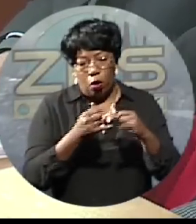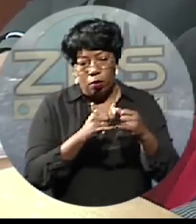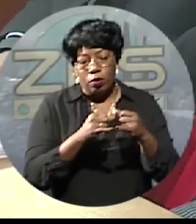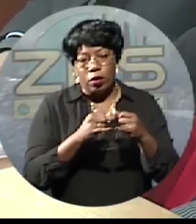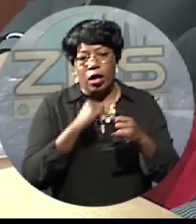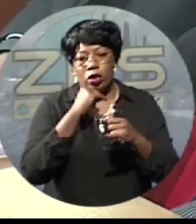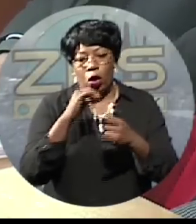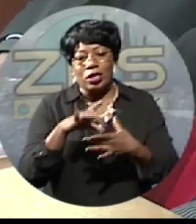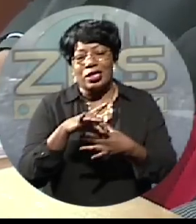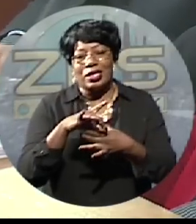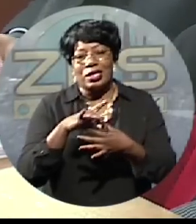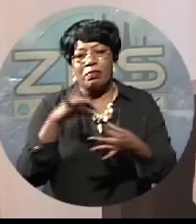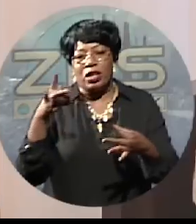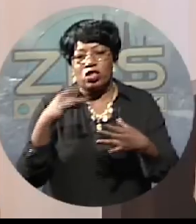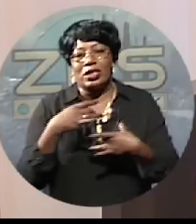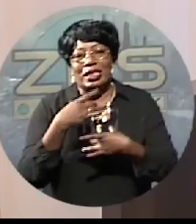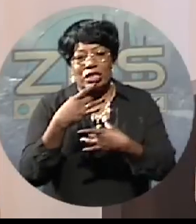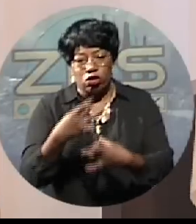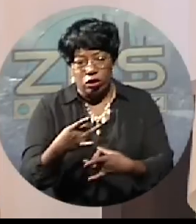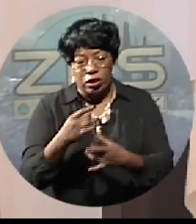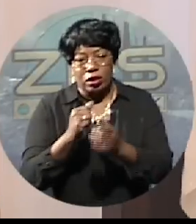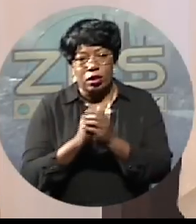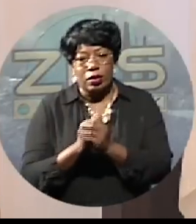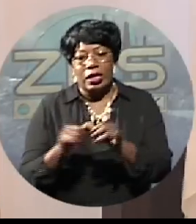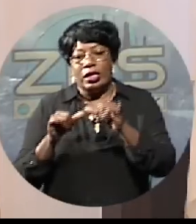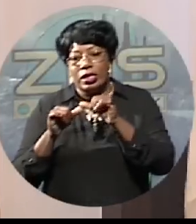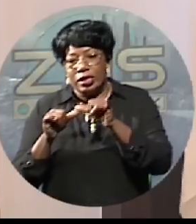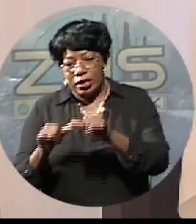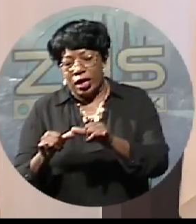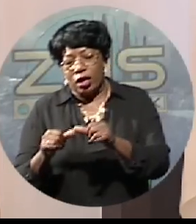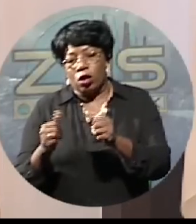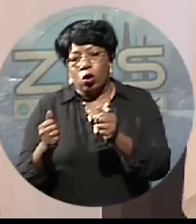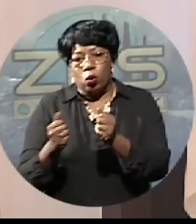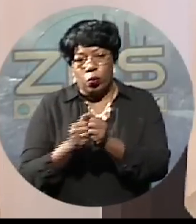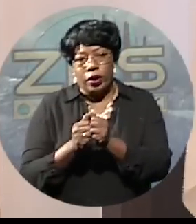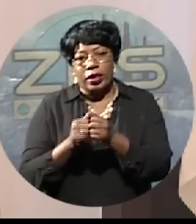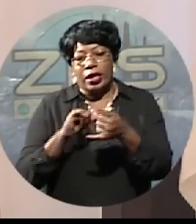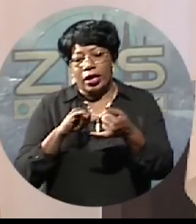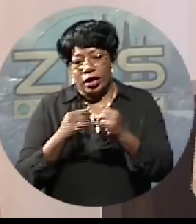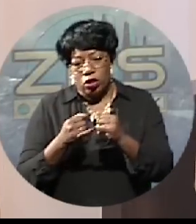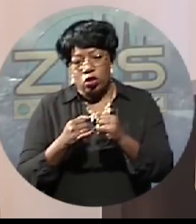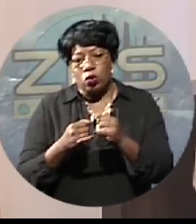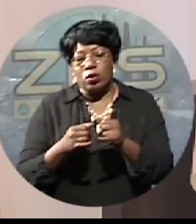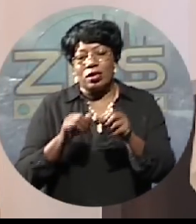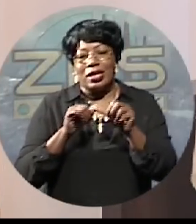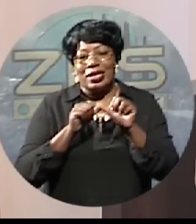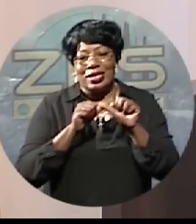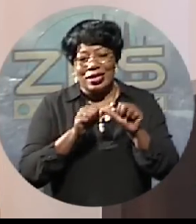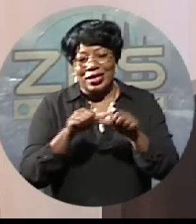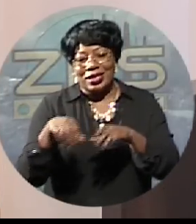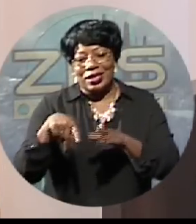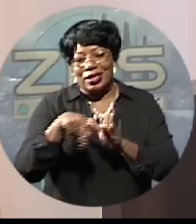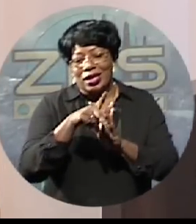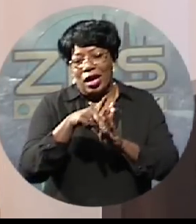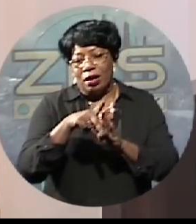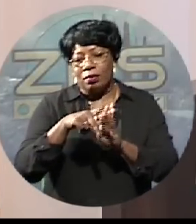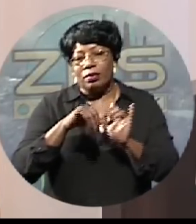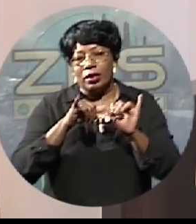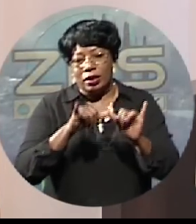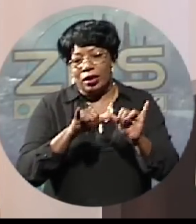interests and self-preservation. Stick with the issues. Leave personalities out of the